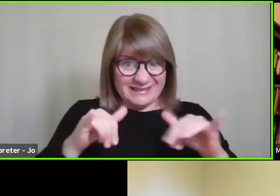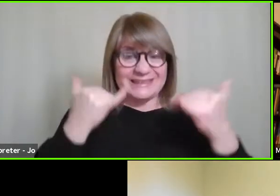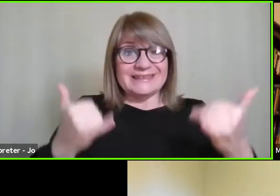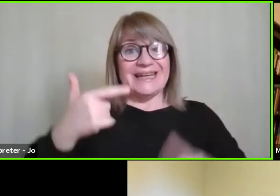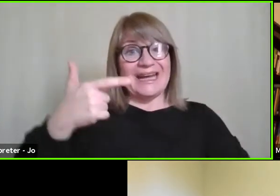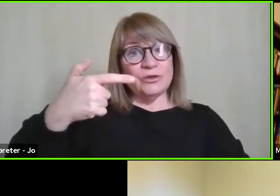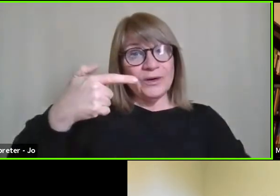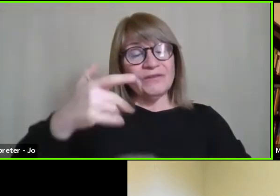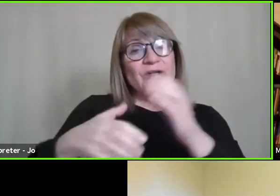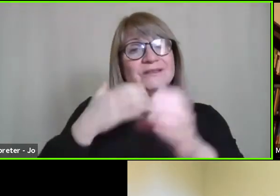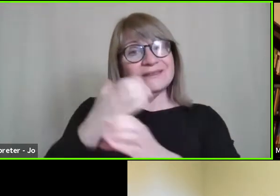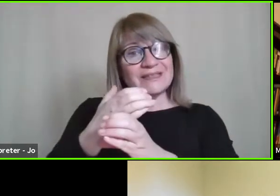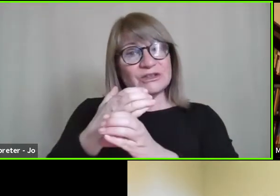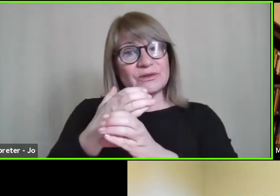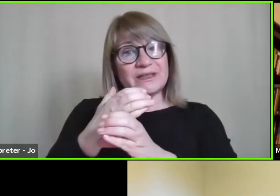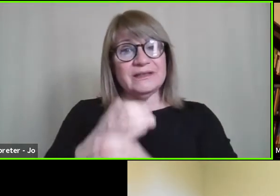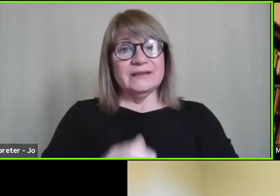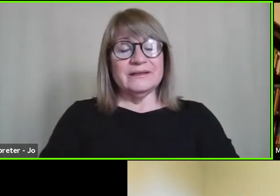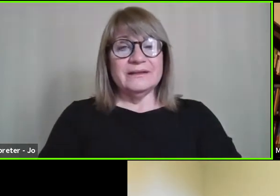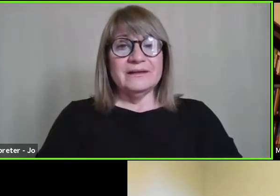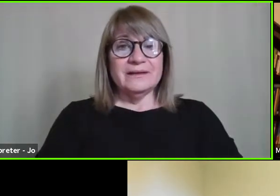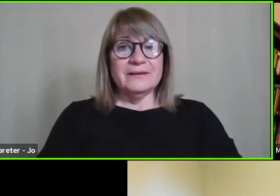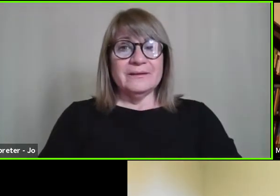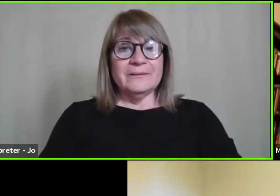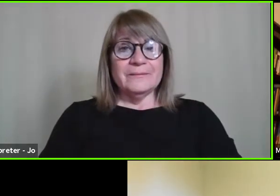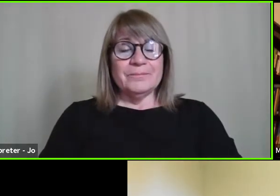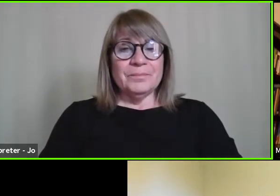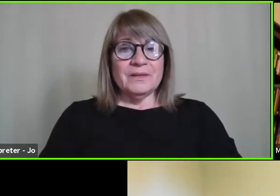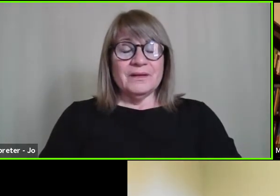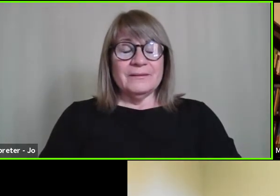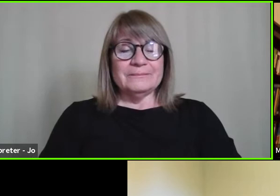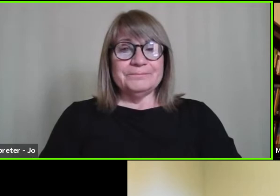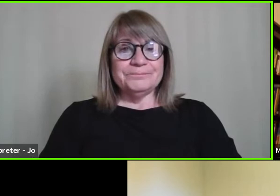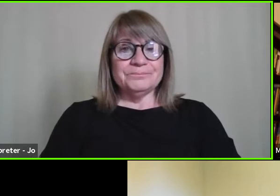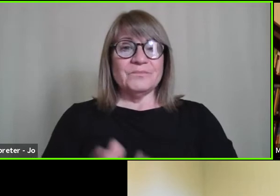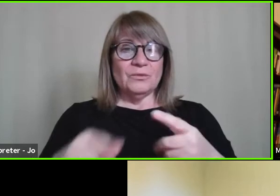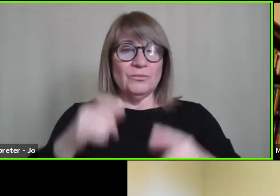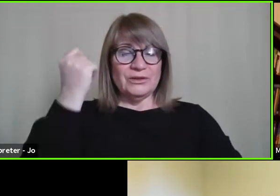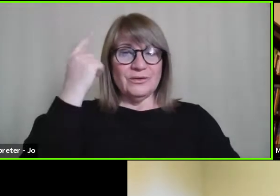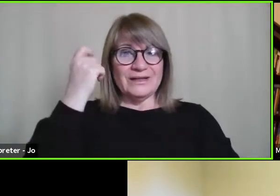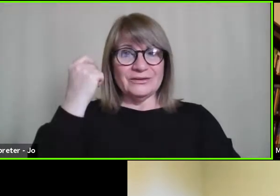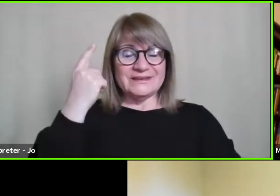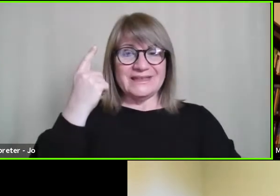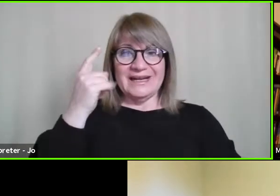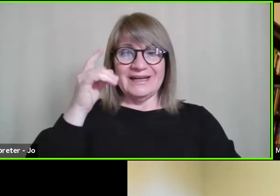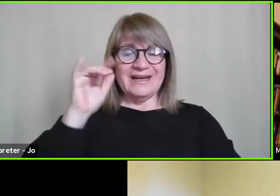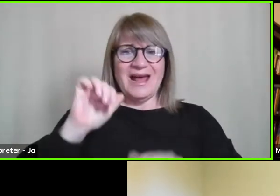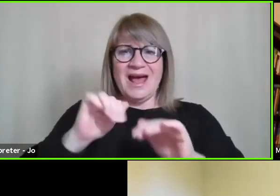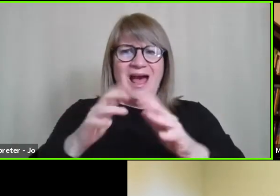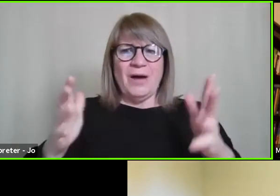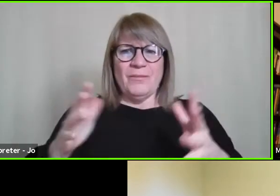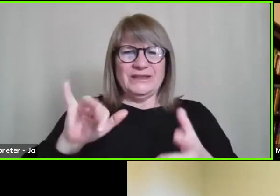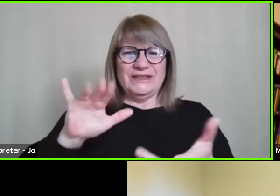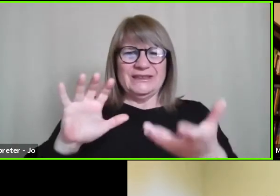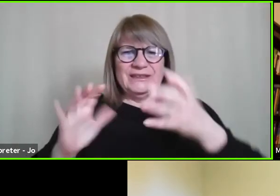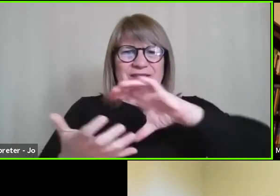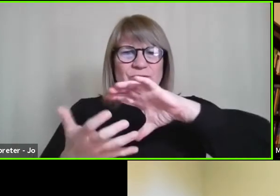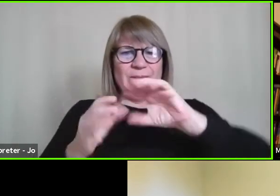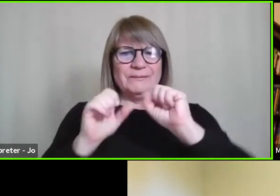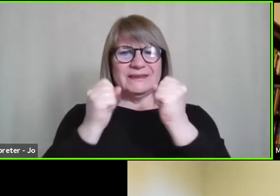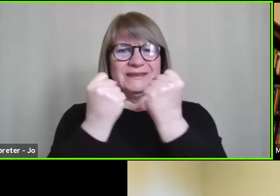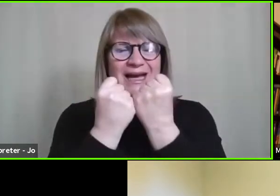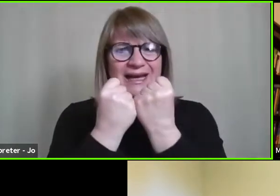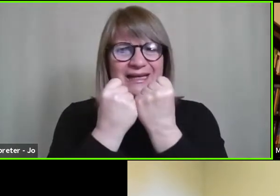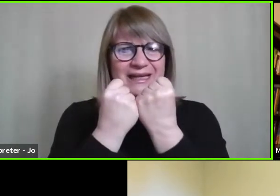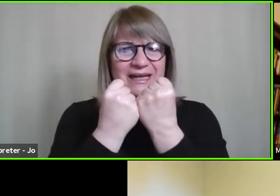as the traditional historical narrative would tell us and once we understand how the lack of disruption um and then the persistence of thought has